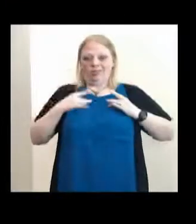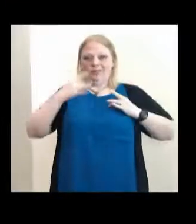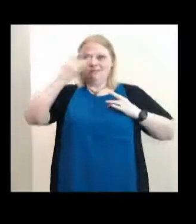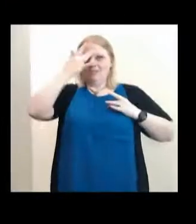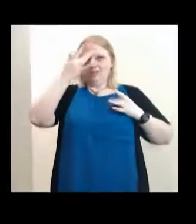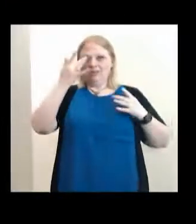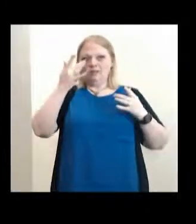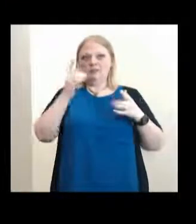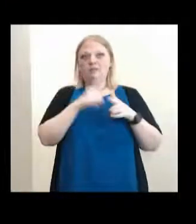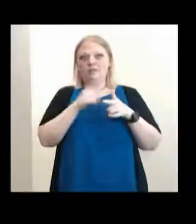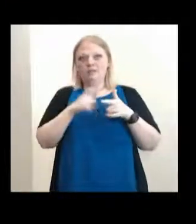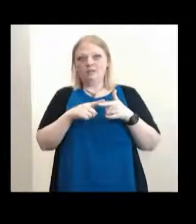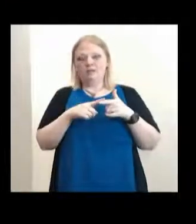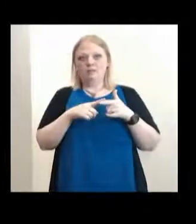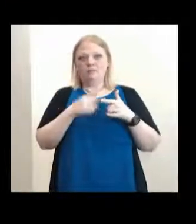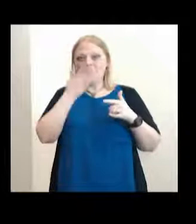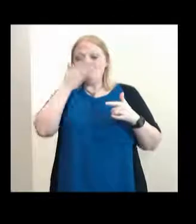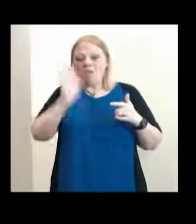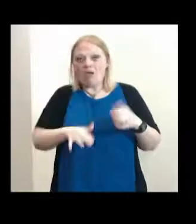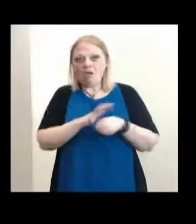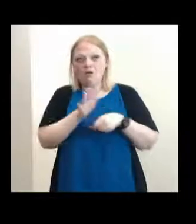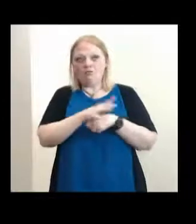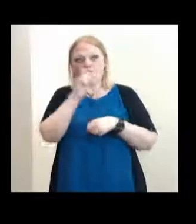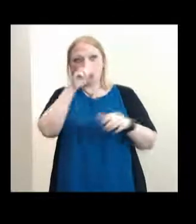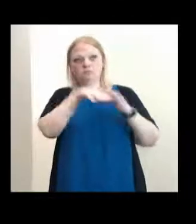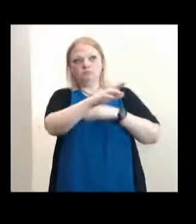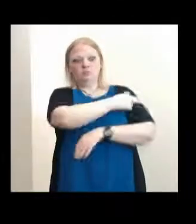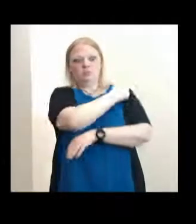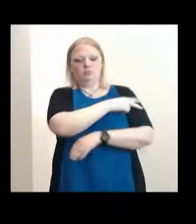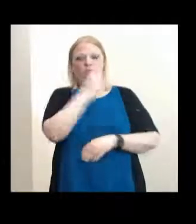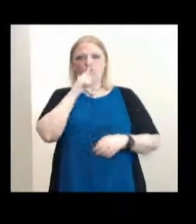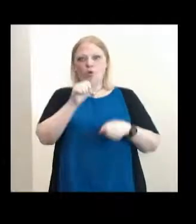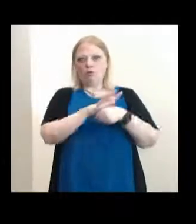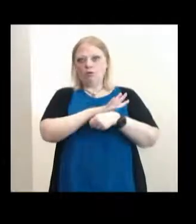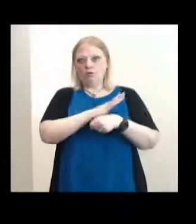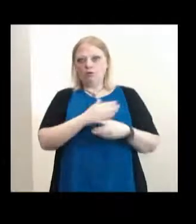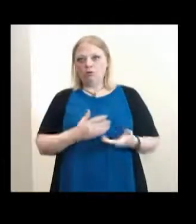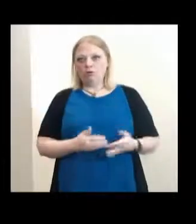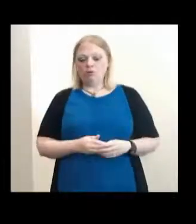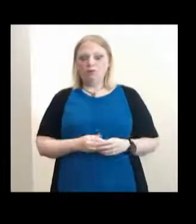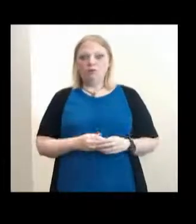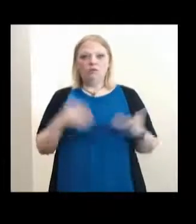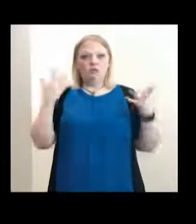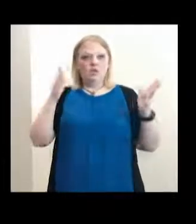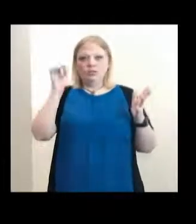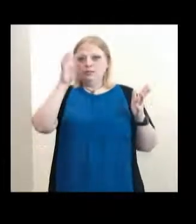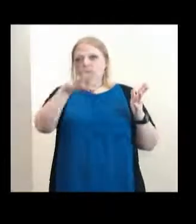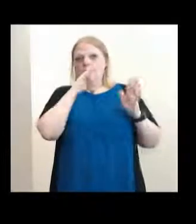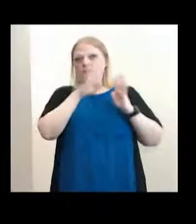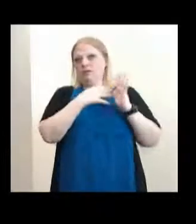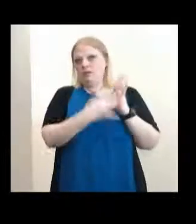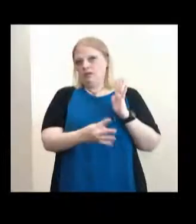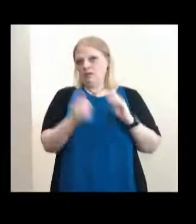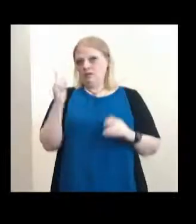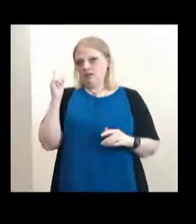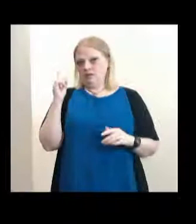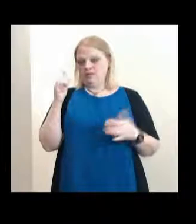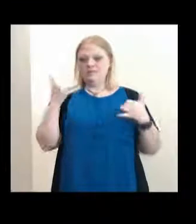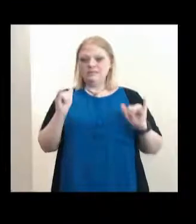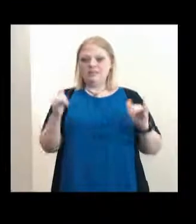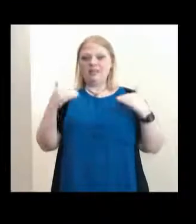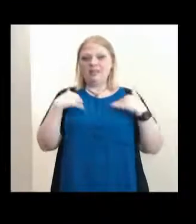the point where they need to be hospitalized for COVID-19. As noted in the chart here, while we still